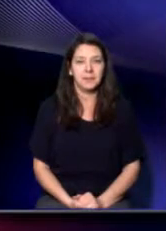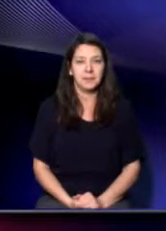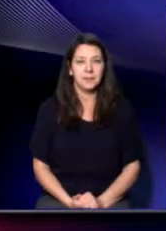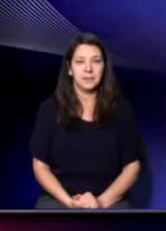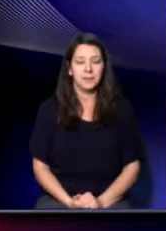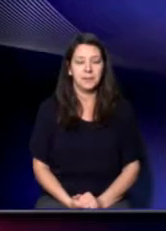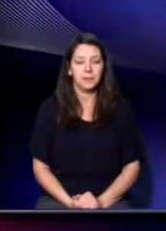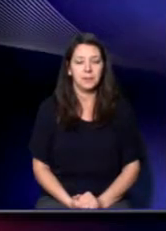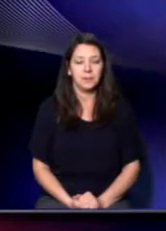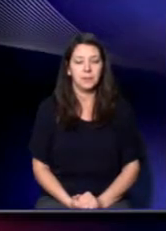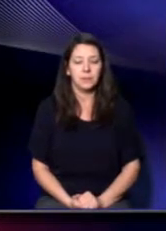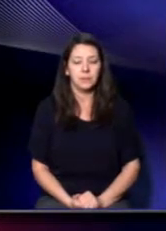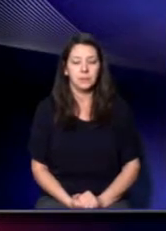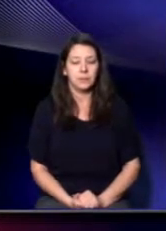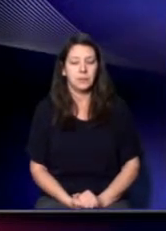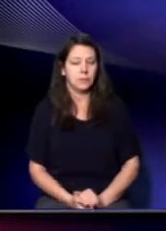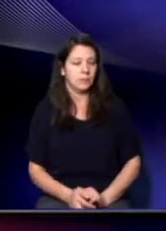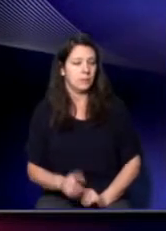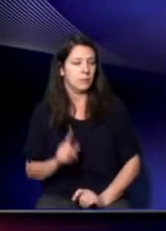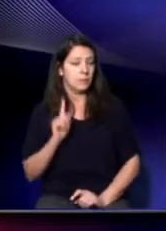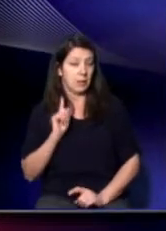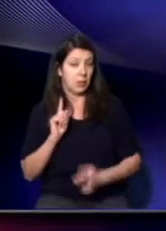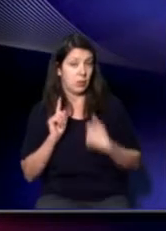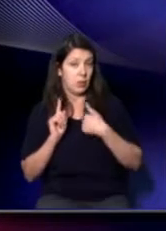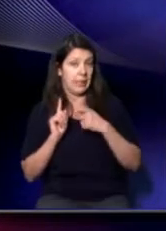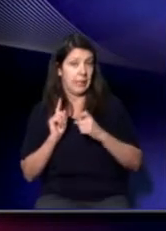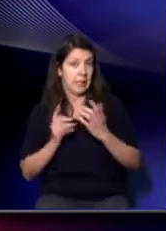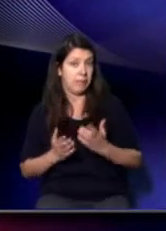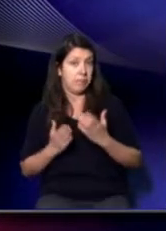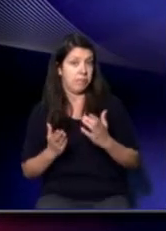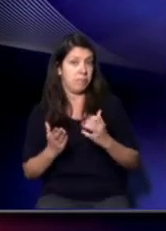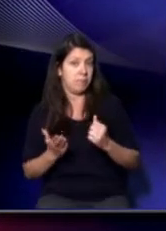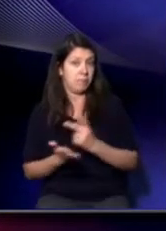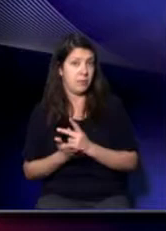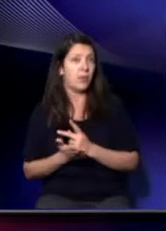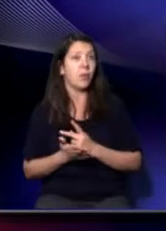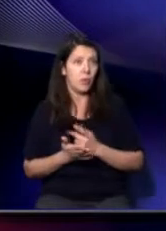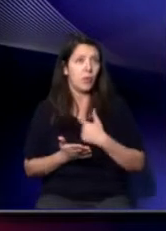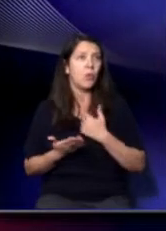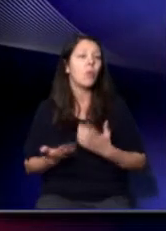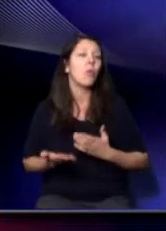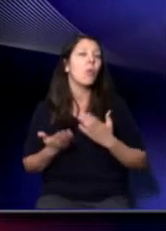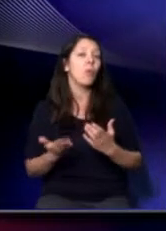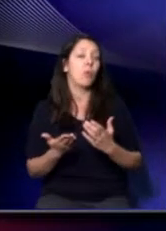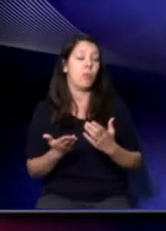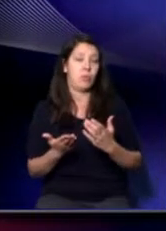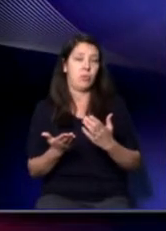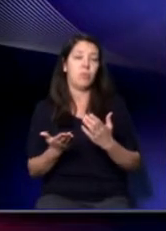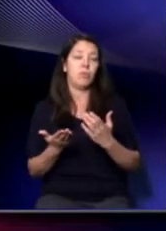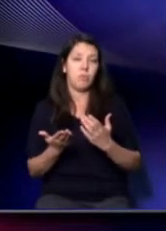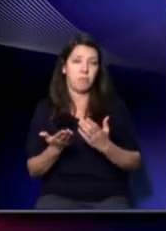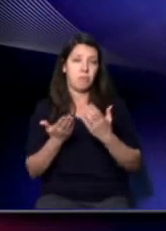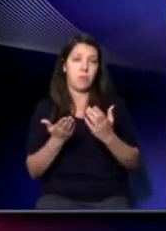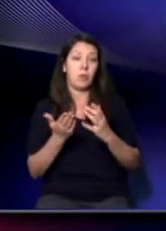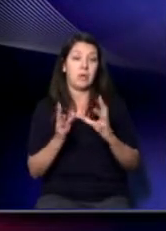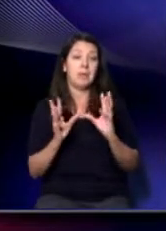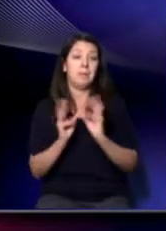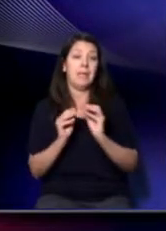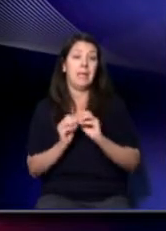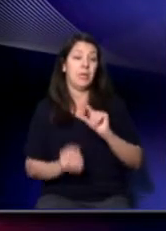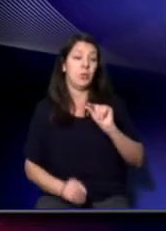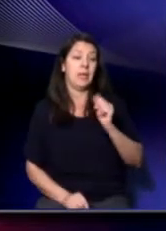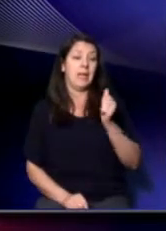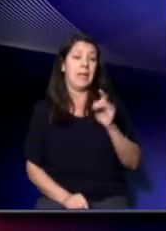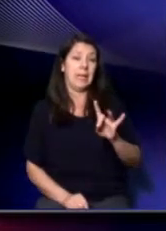So does that need to be moved for approval? So I move that we approve the proposed meeting schedule for